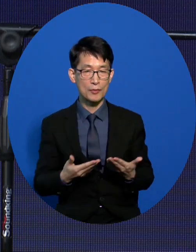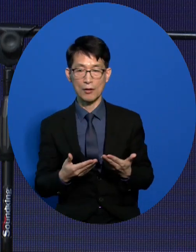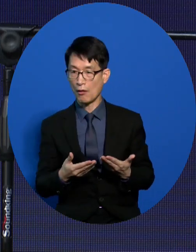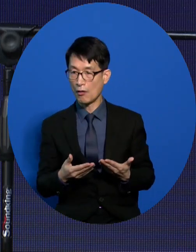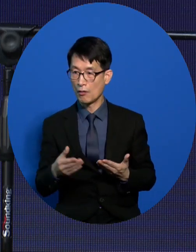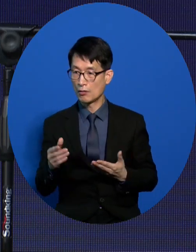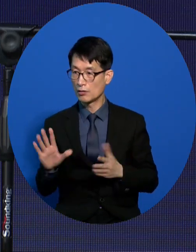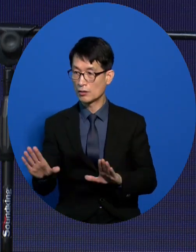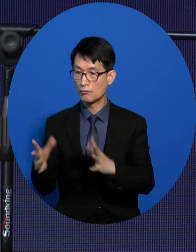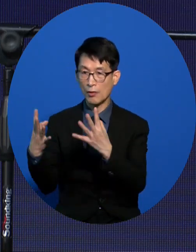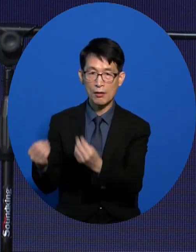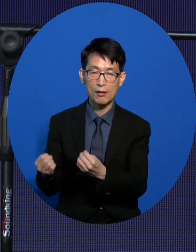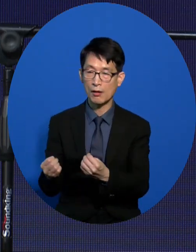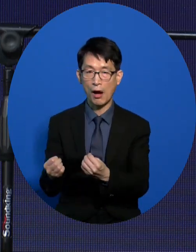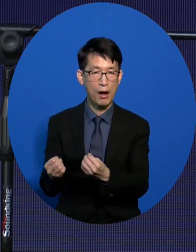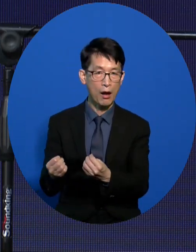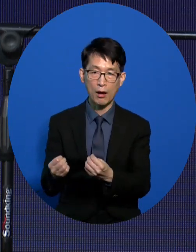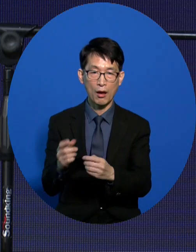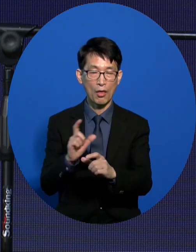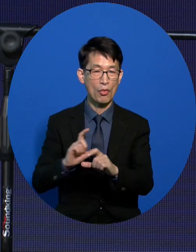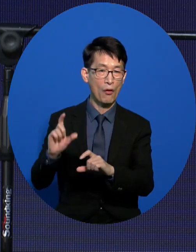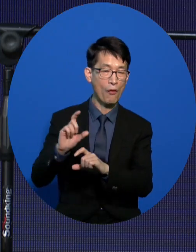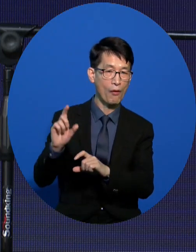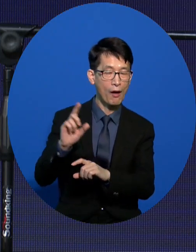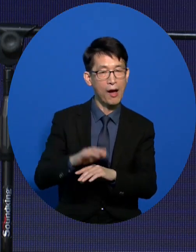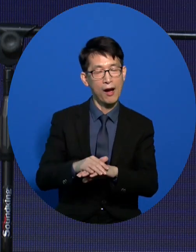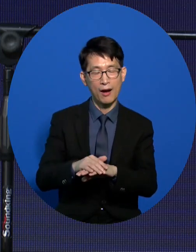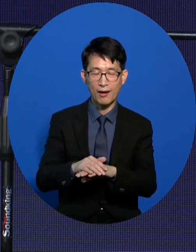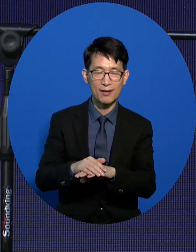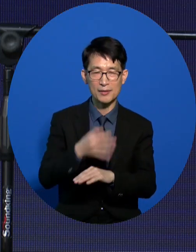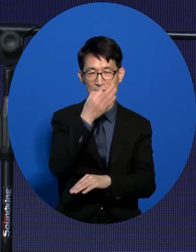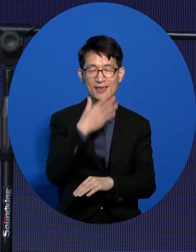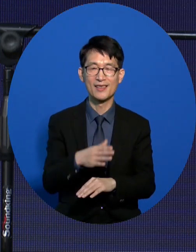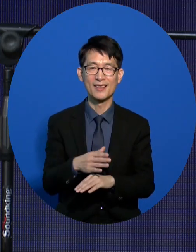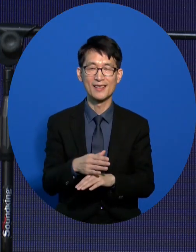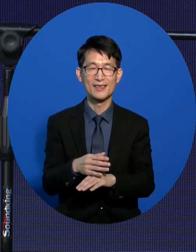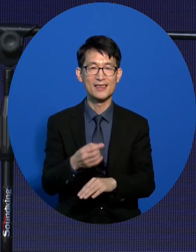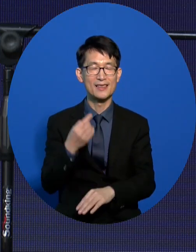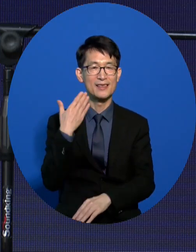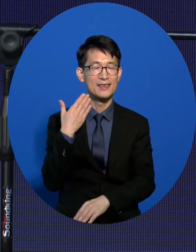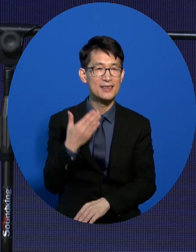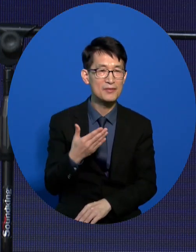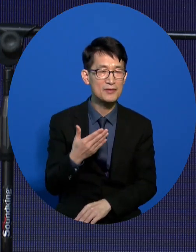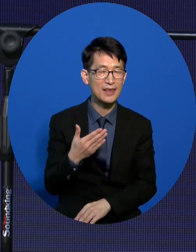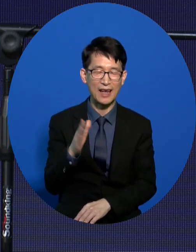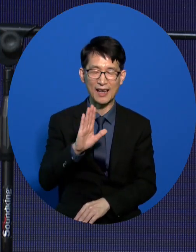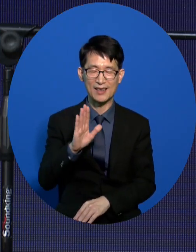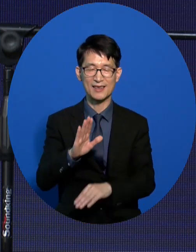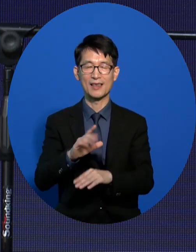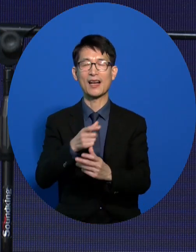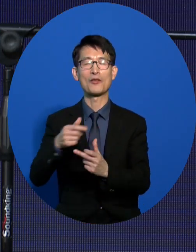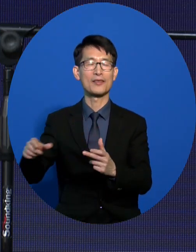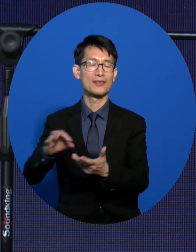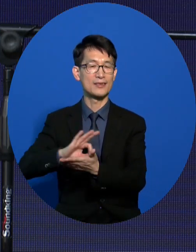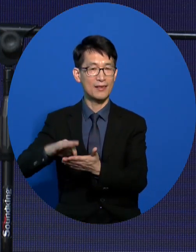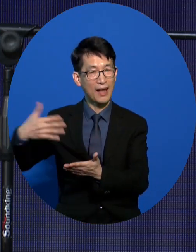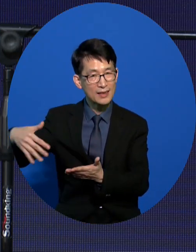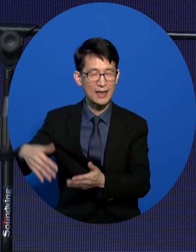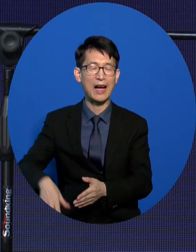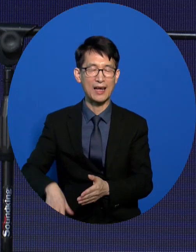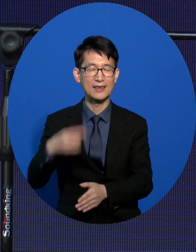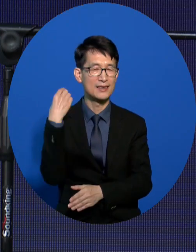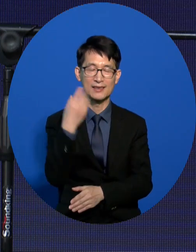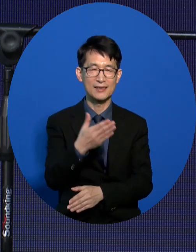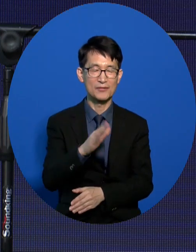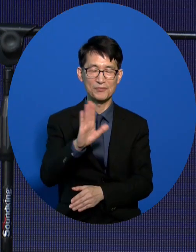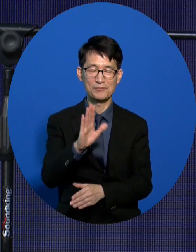So if you were planning to apply this service to Gangwon Province, I would have had a lot of questions for you.